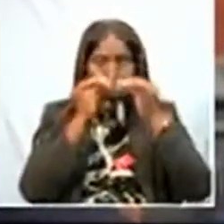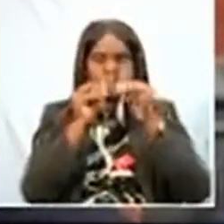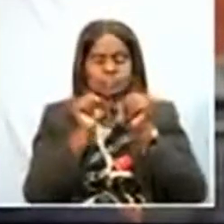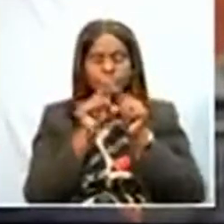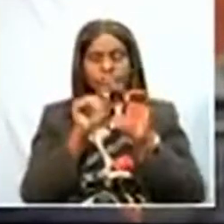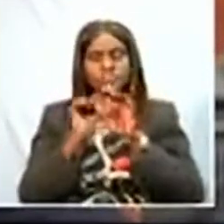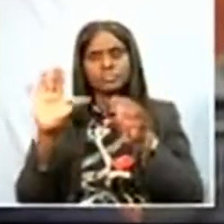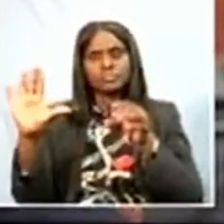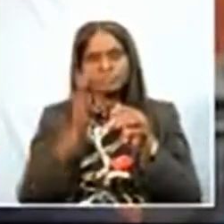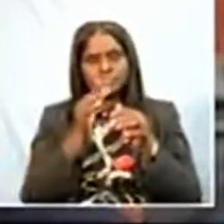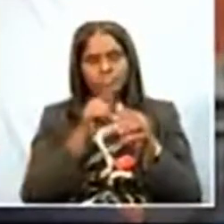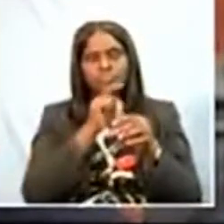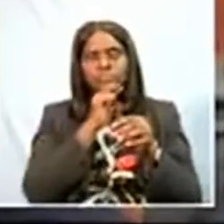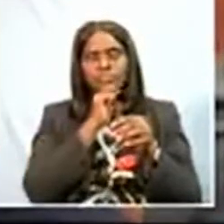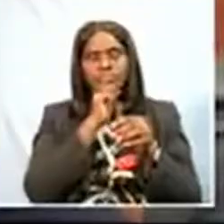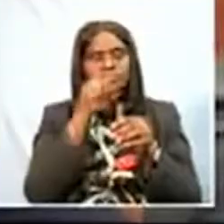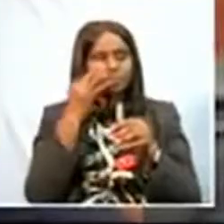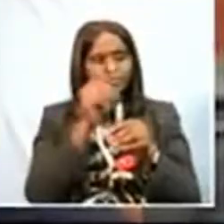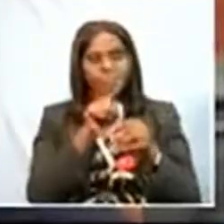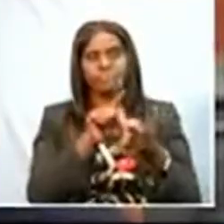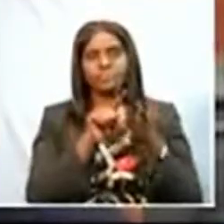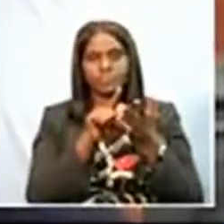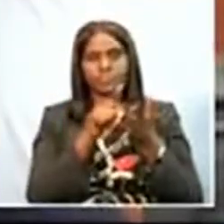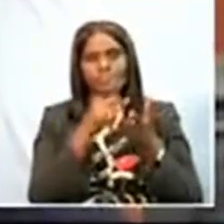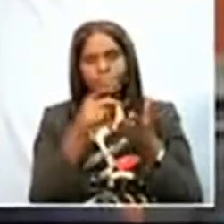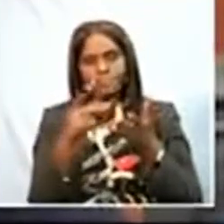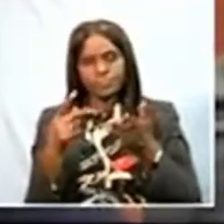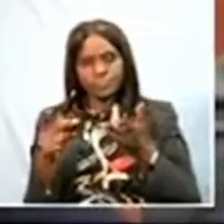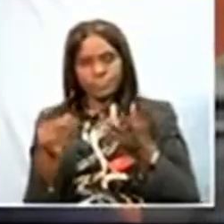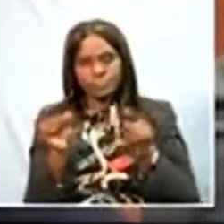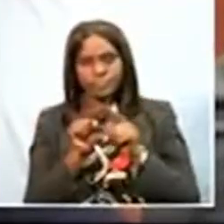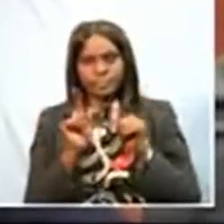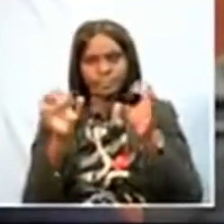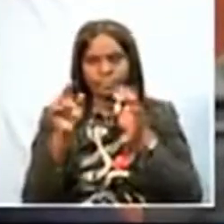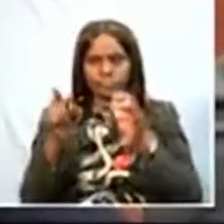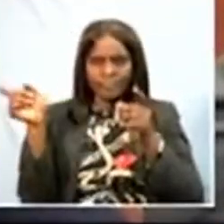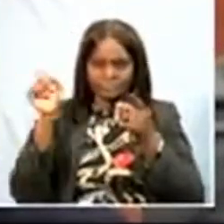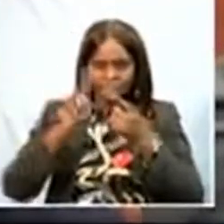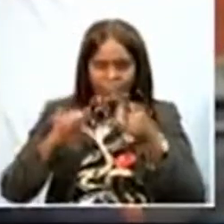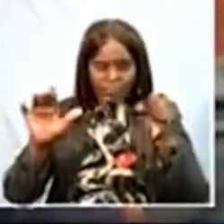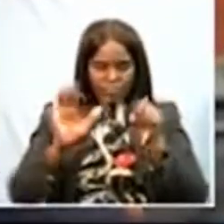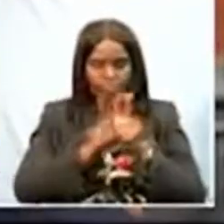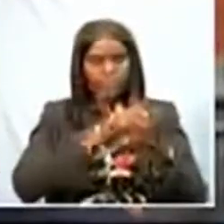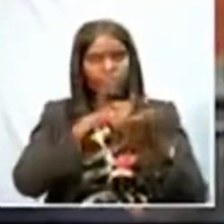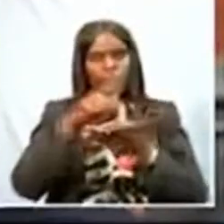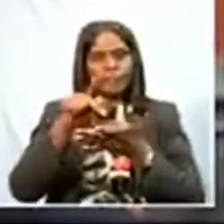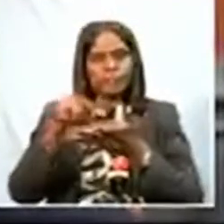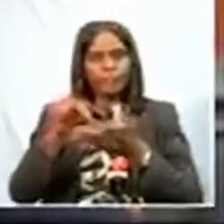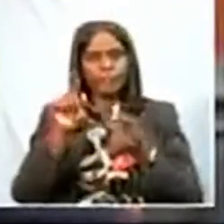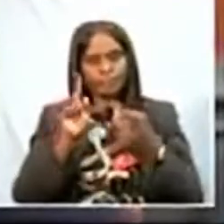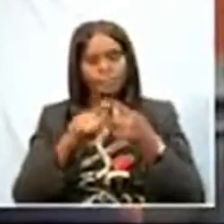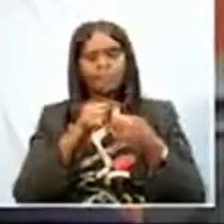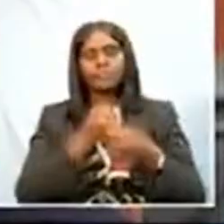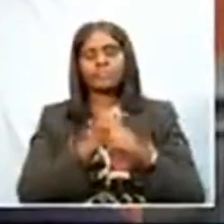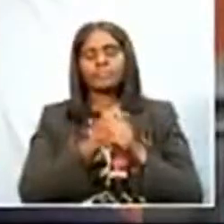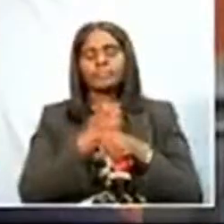retaining ownership of loan property by the Council until full payments are